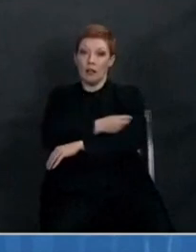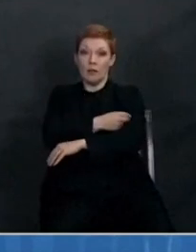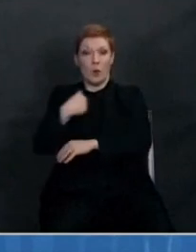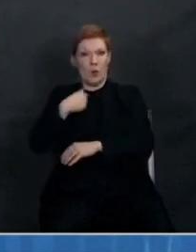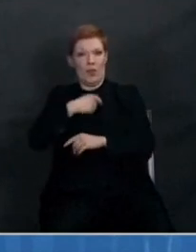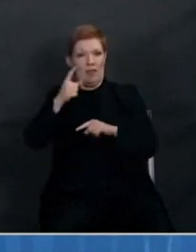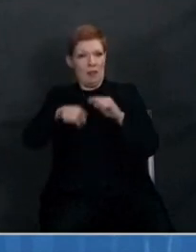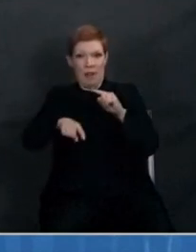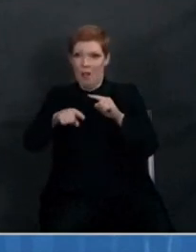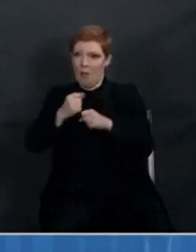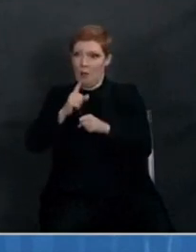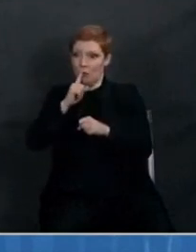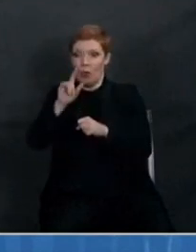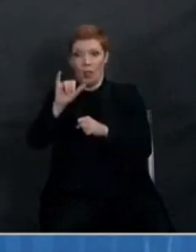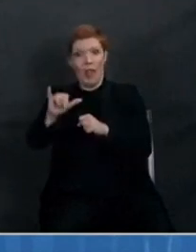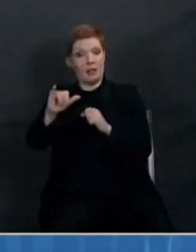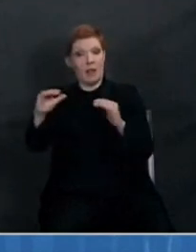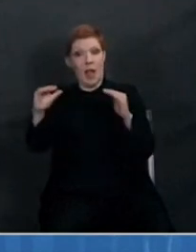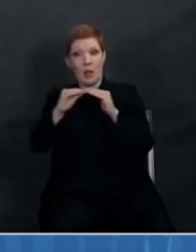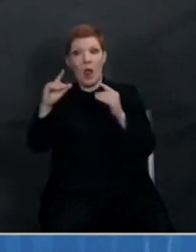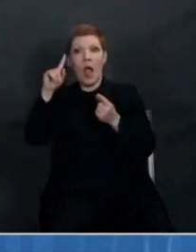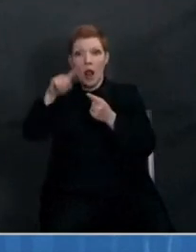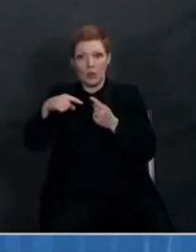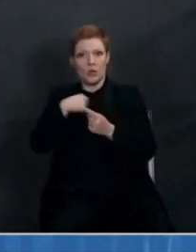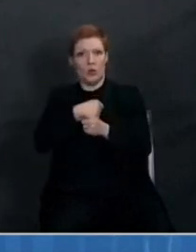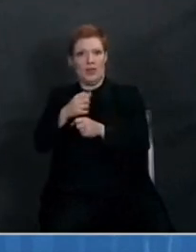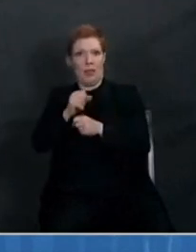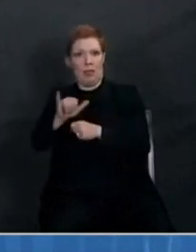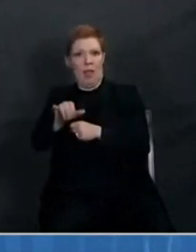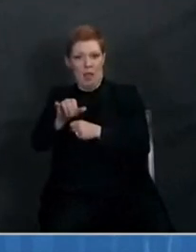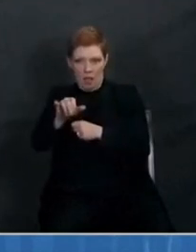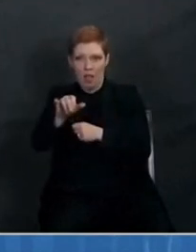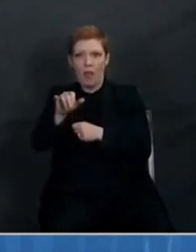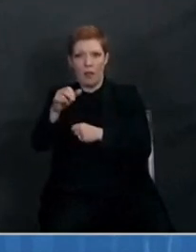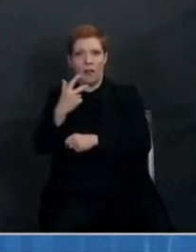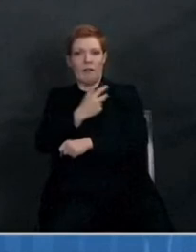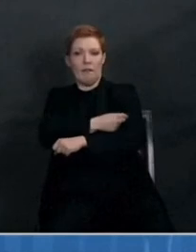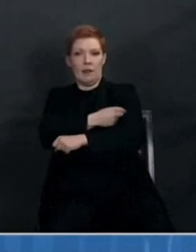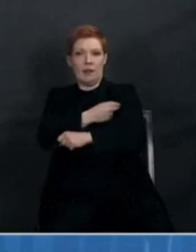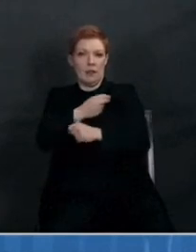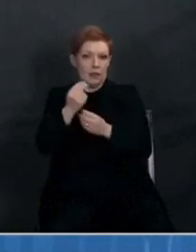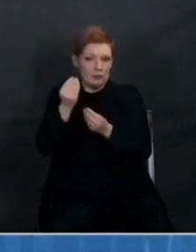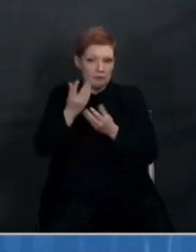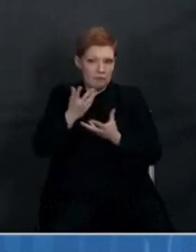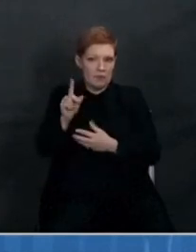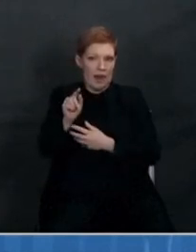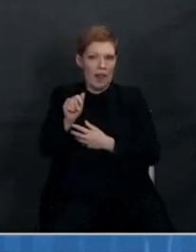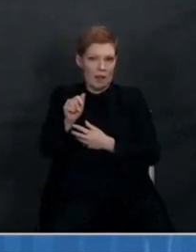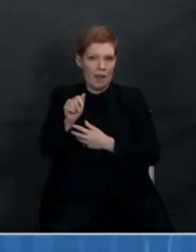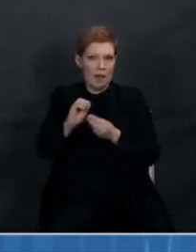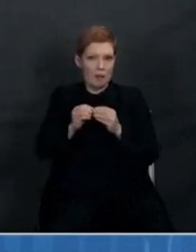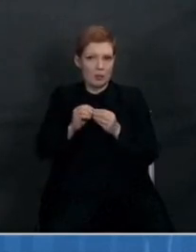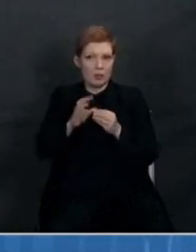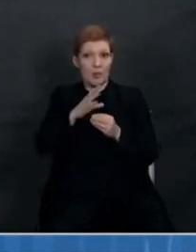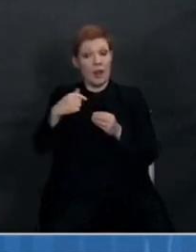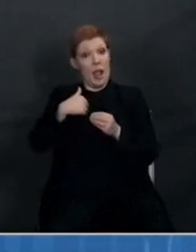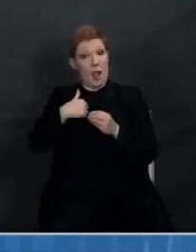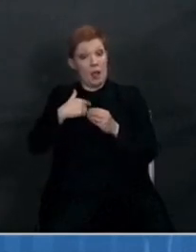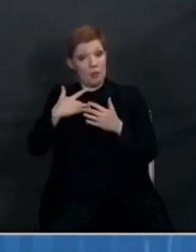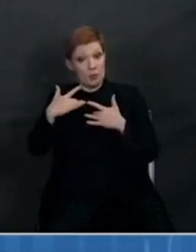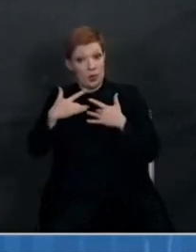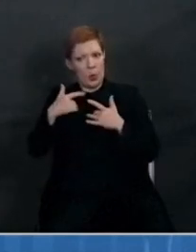us. The CDC will be releasing additional data regarding race and ethnicity and vaccine uptake soon, but I'm worried about how behind we